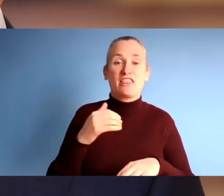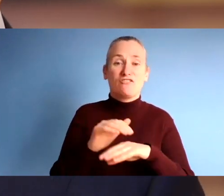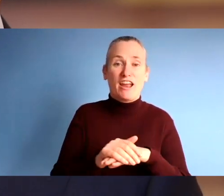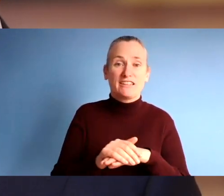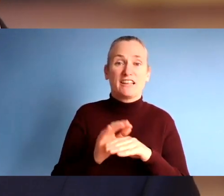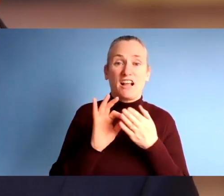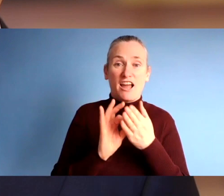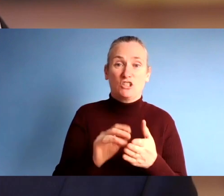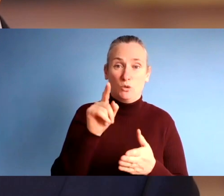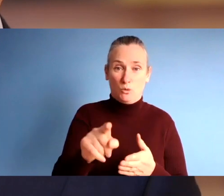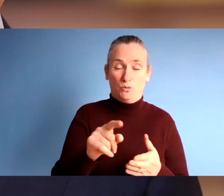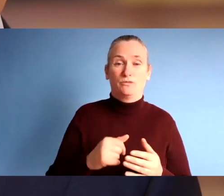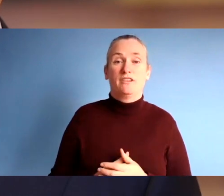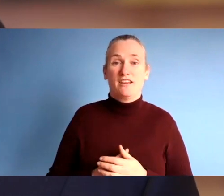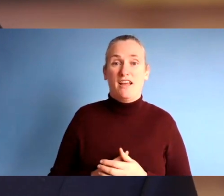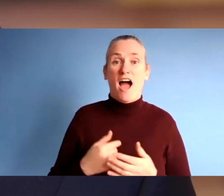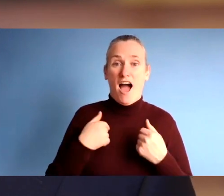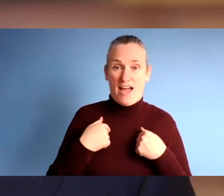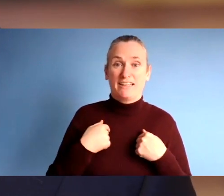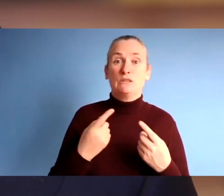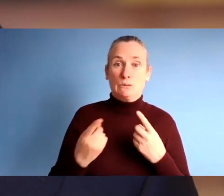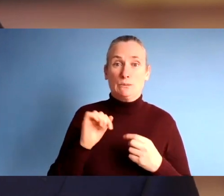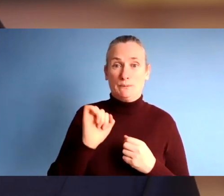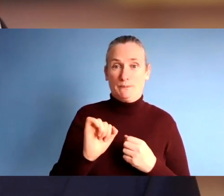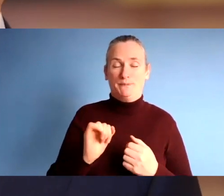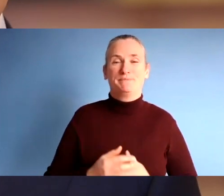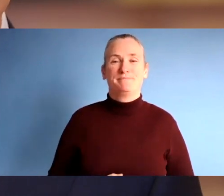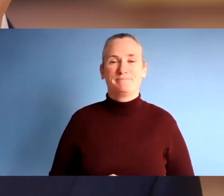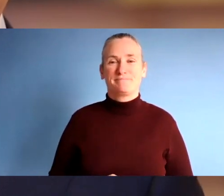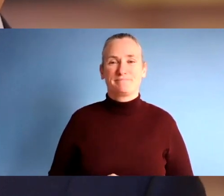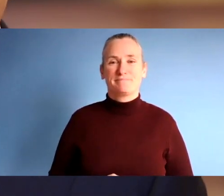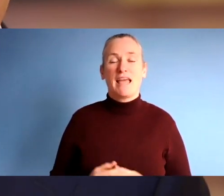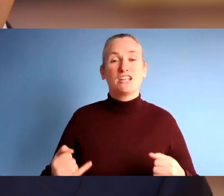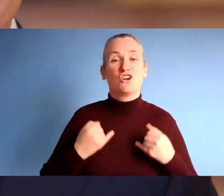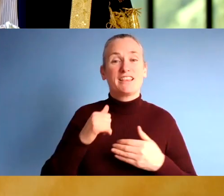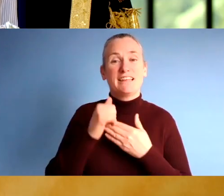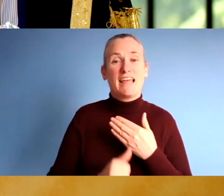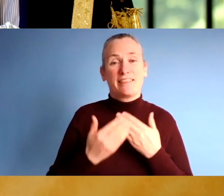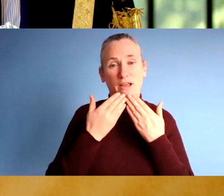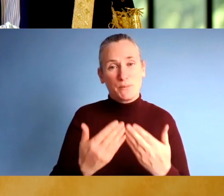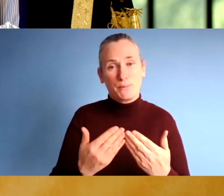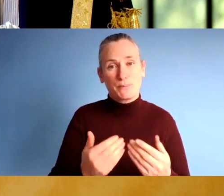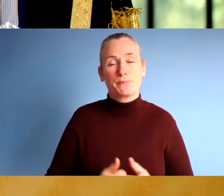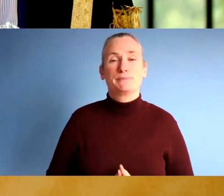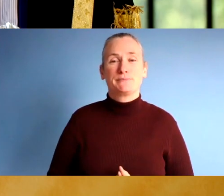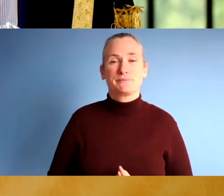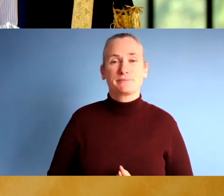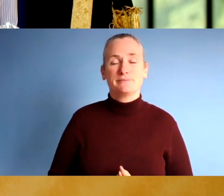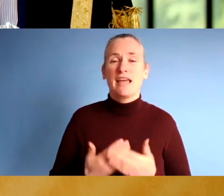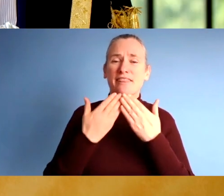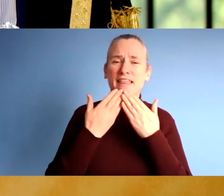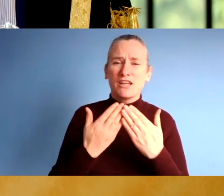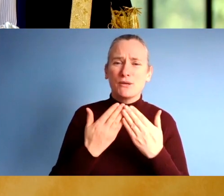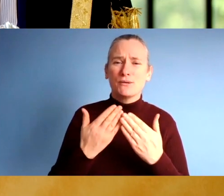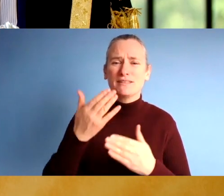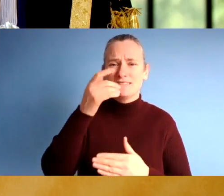guided you. I most certainly do. Enjoy the day and thank you. Thank you, Taoiseach, for those words of encouragement and